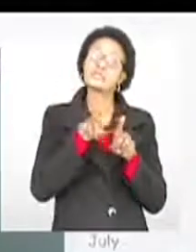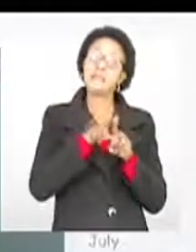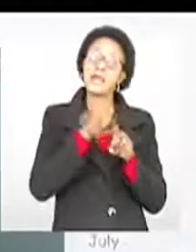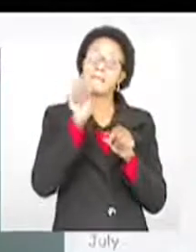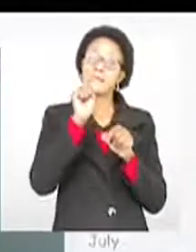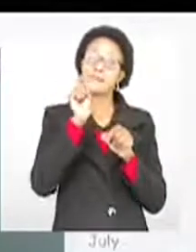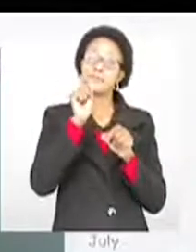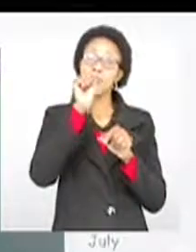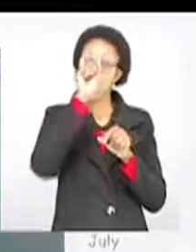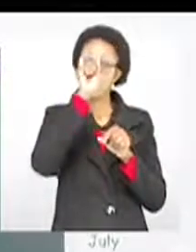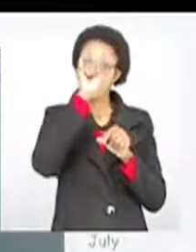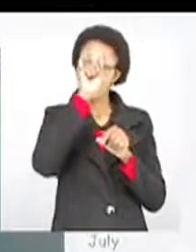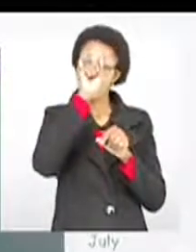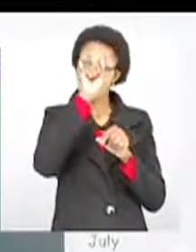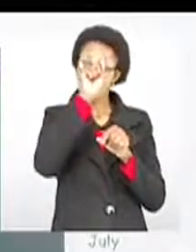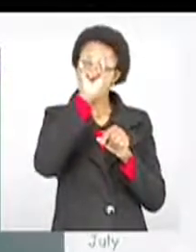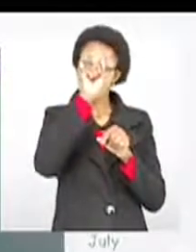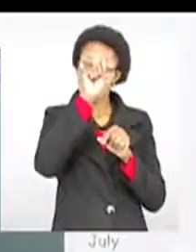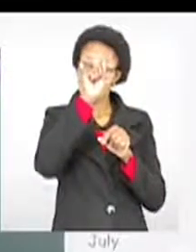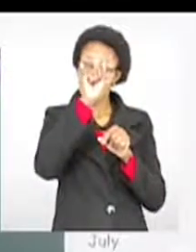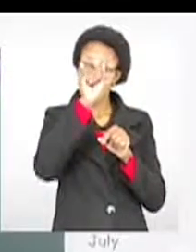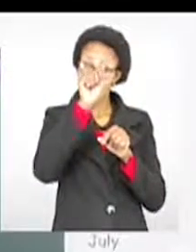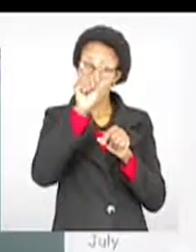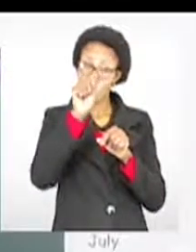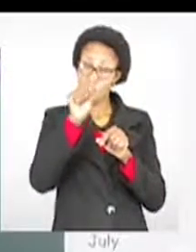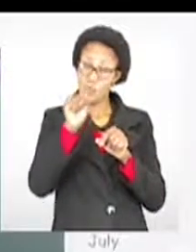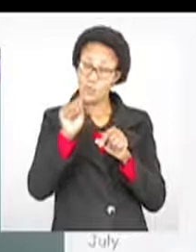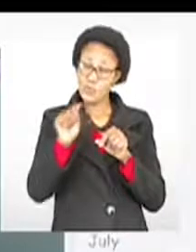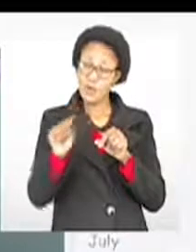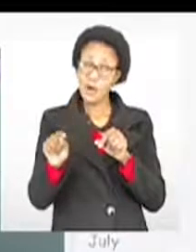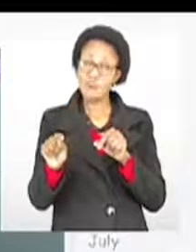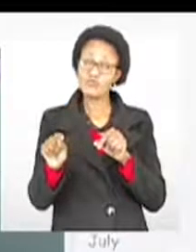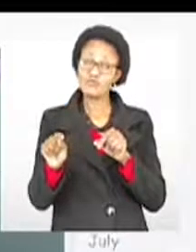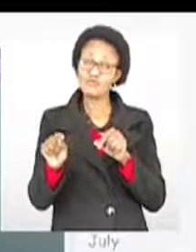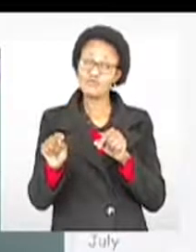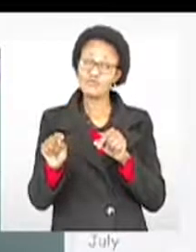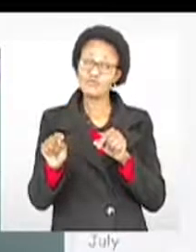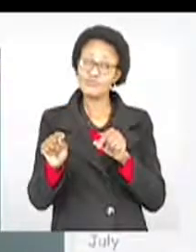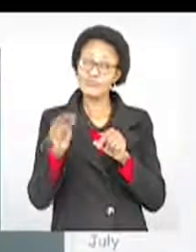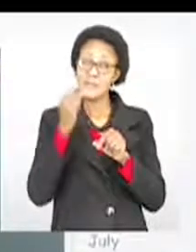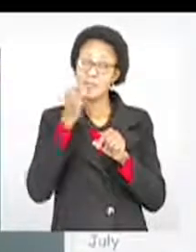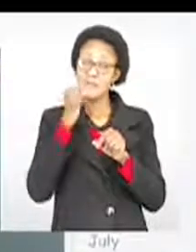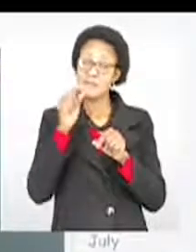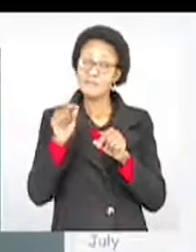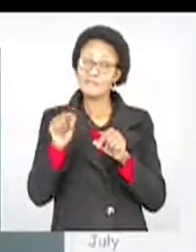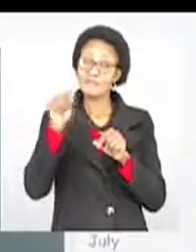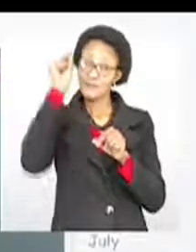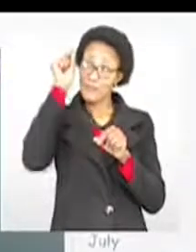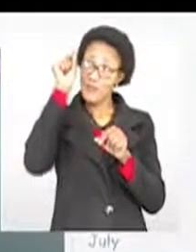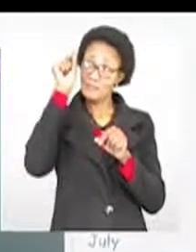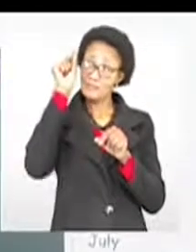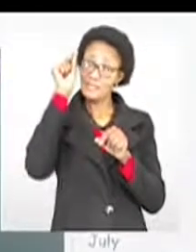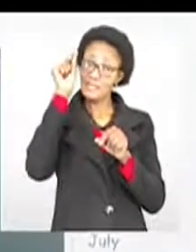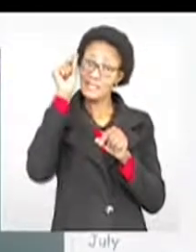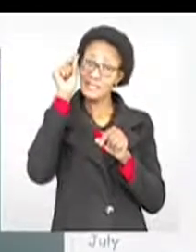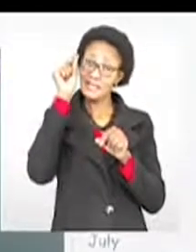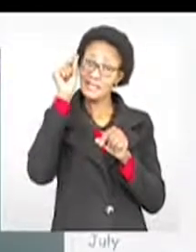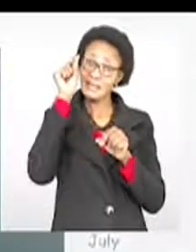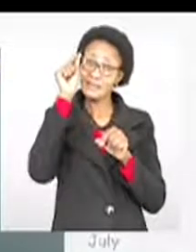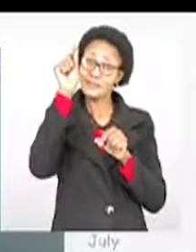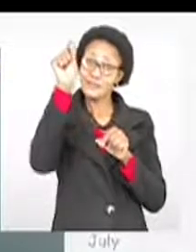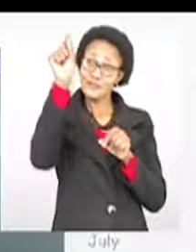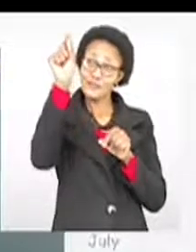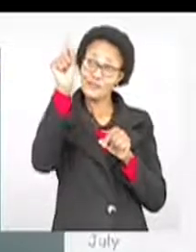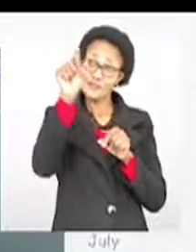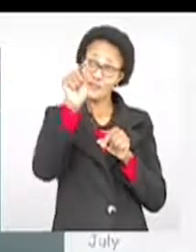start at the top and we go criss. Then we remove our pencil